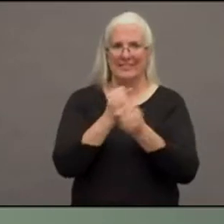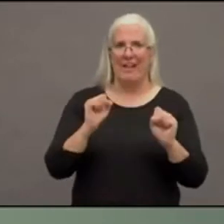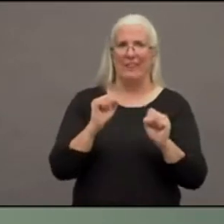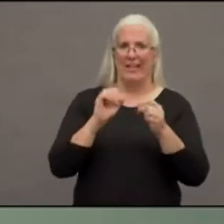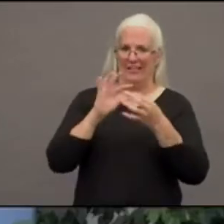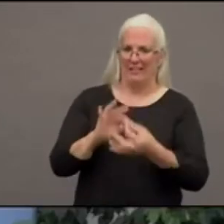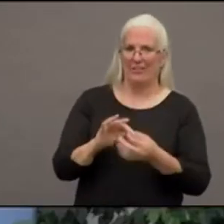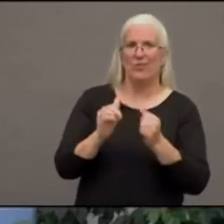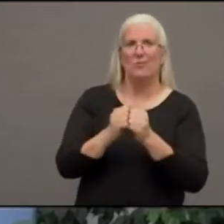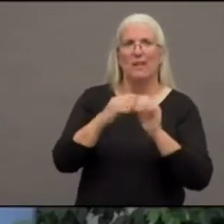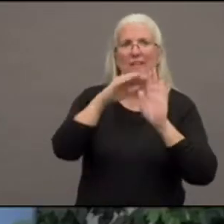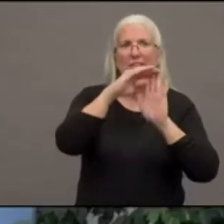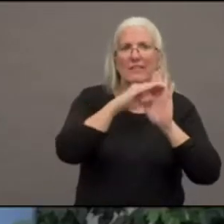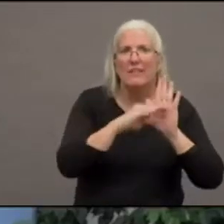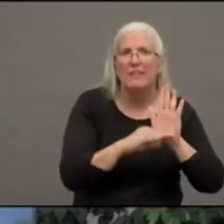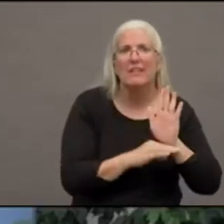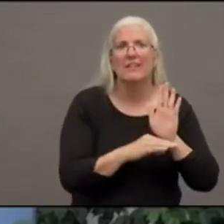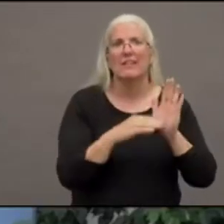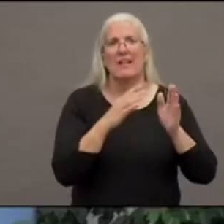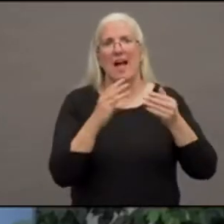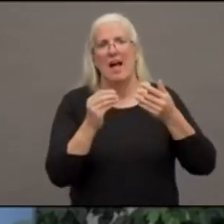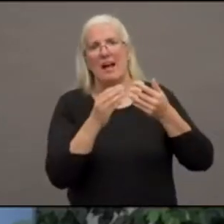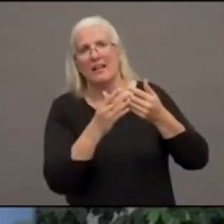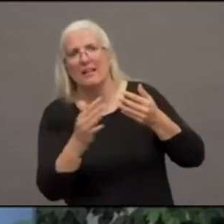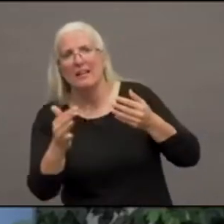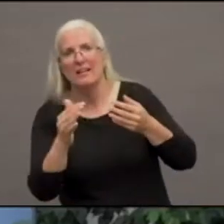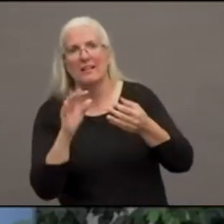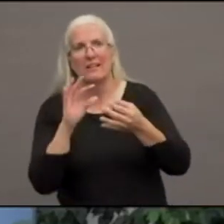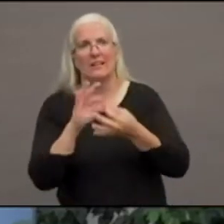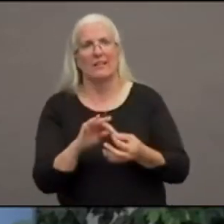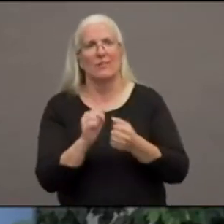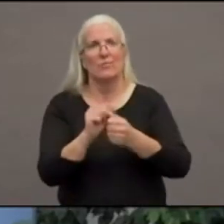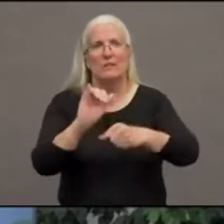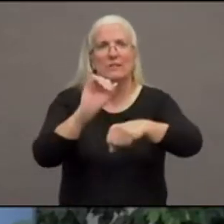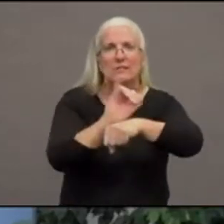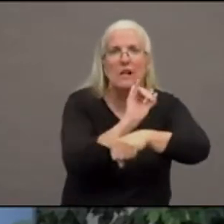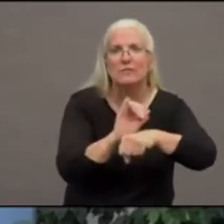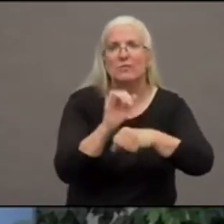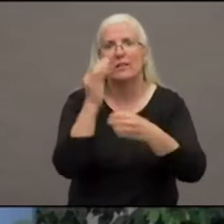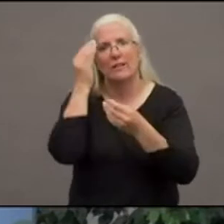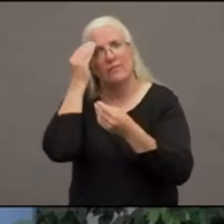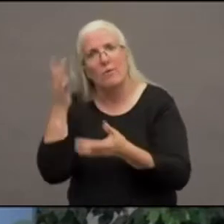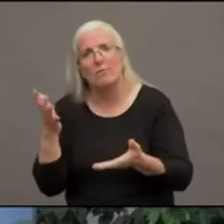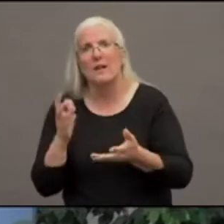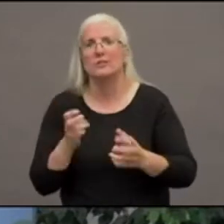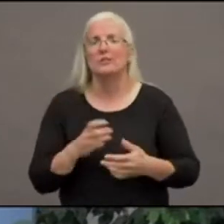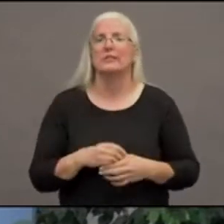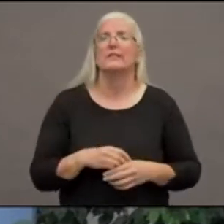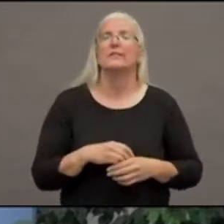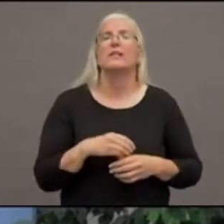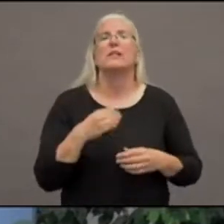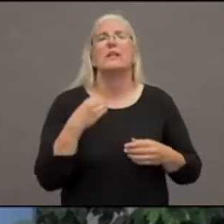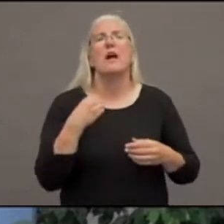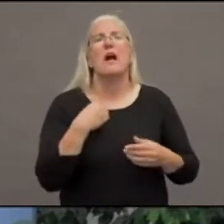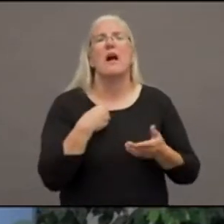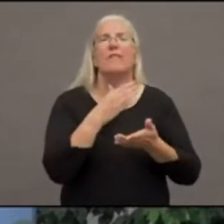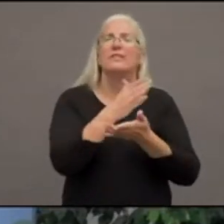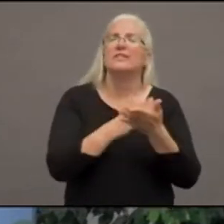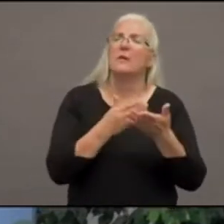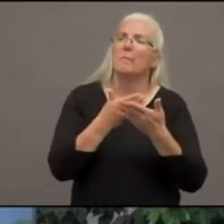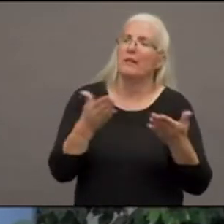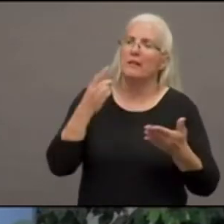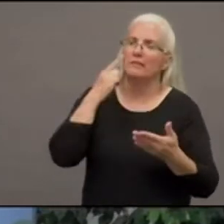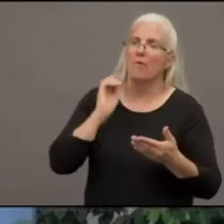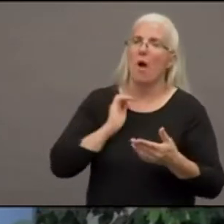some industry-specific information. So a couple of things to our viewers. First of all, there is a Facebook Live in